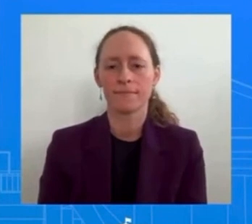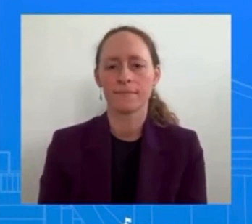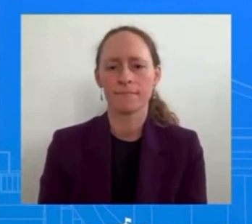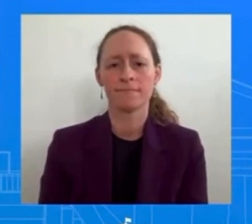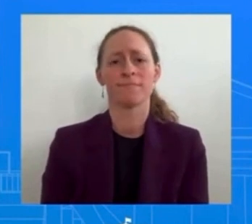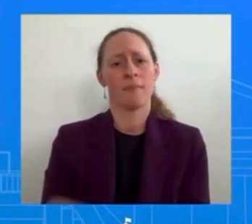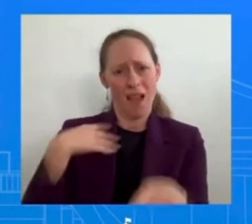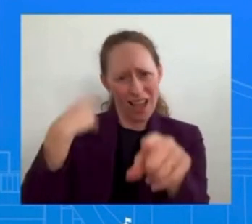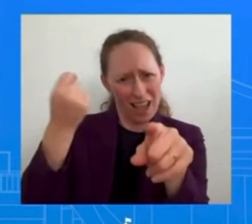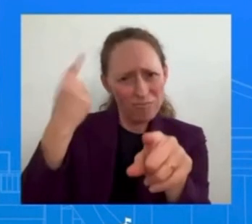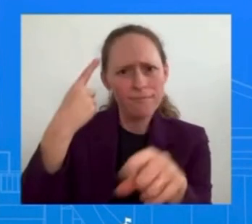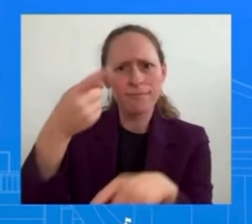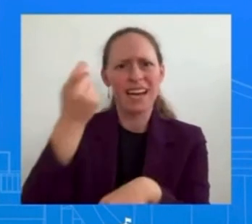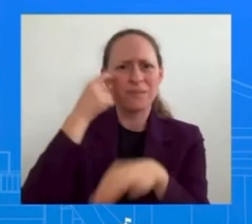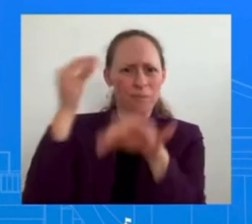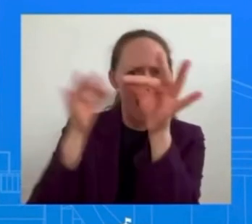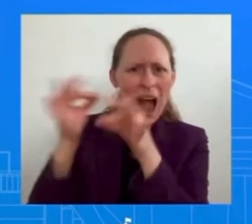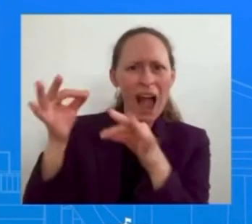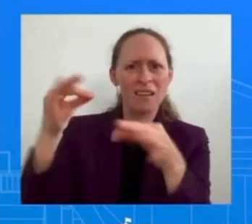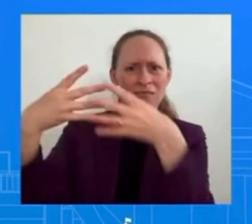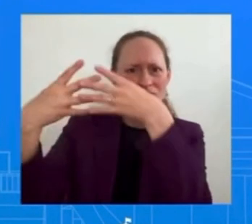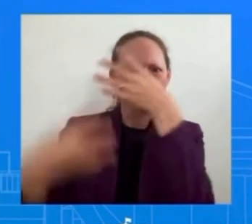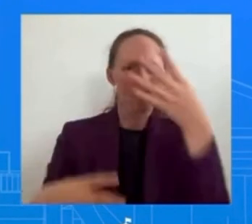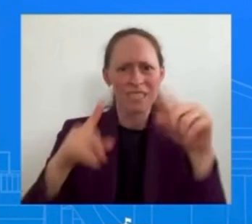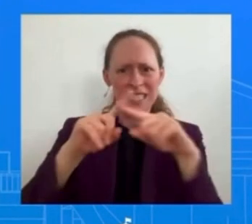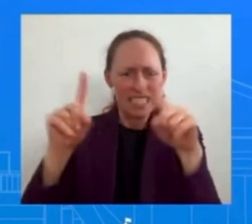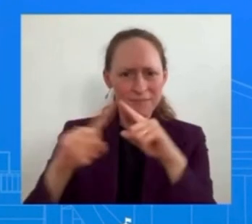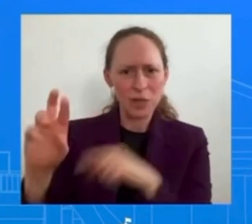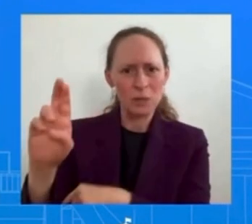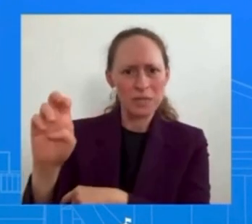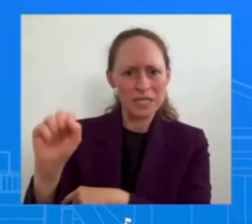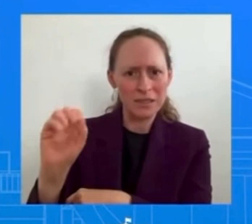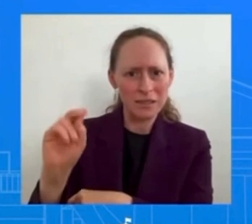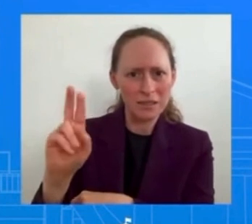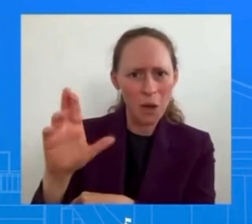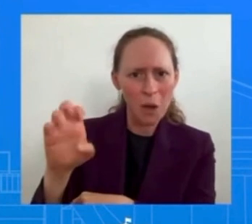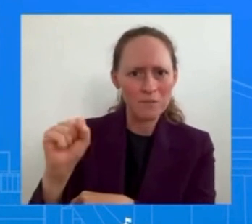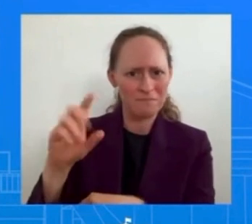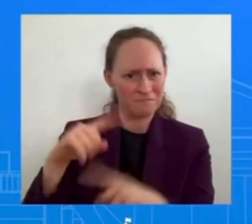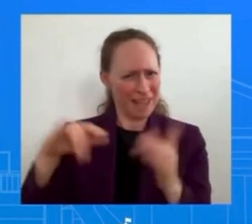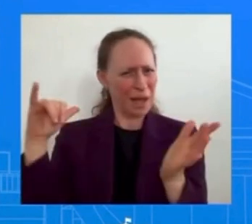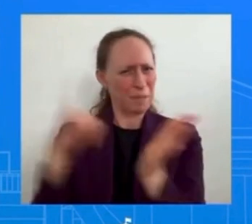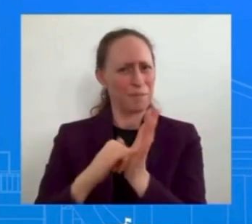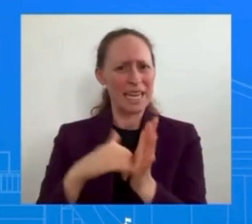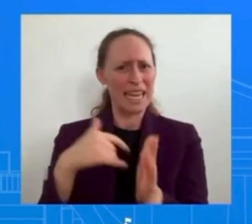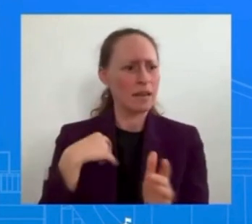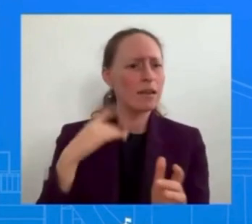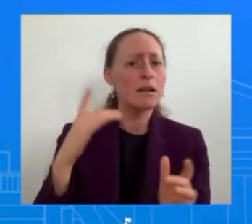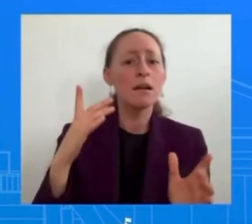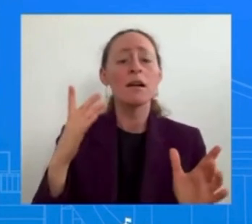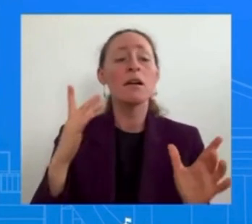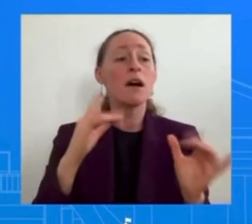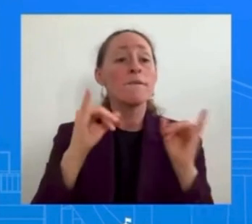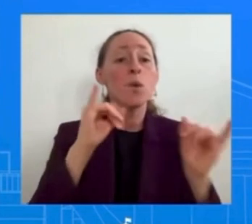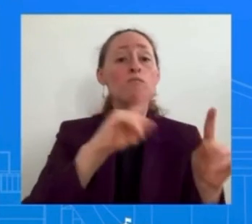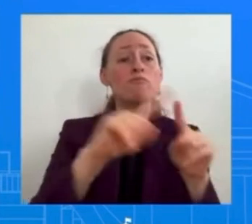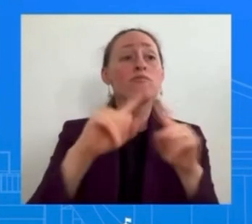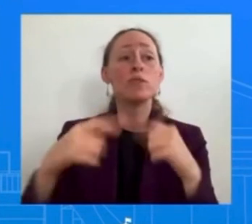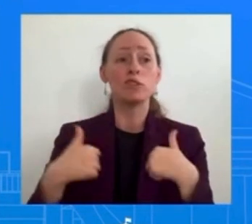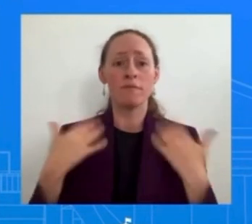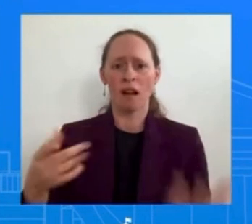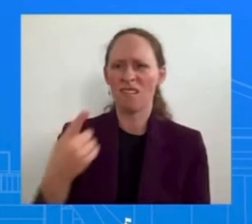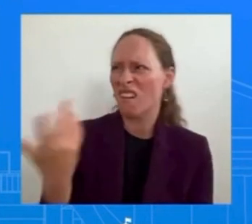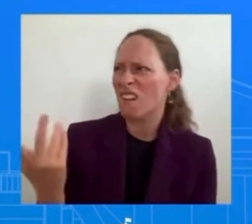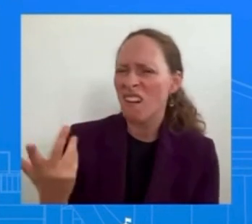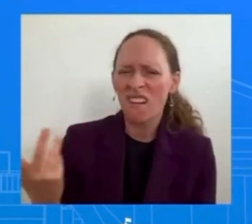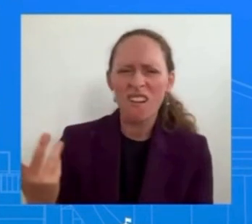but we keep interviewing survivor after survivor who says that either they didn't see any government personnel